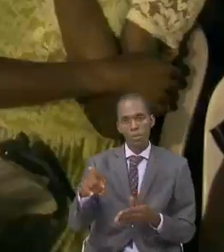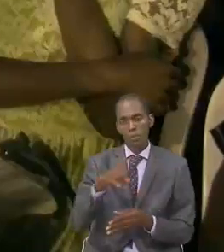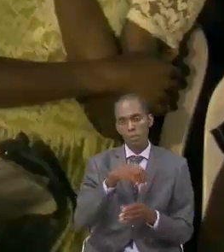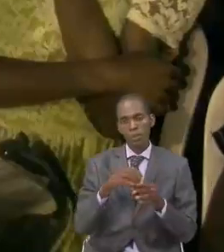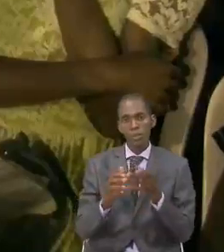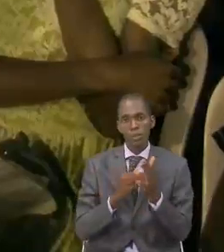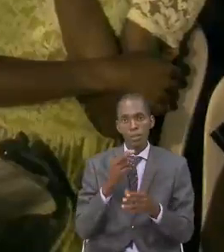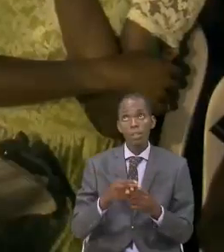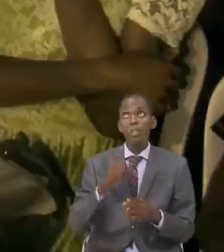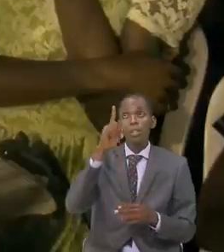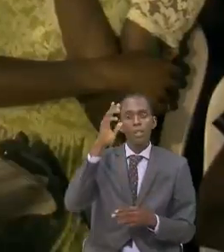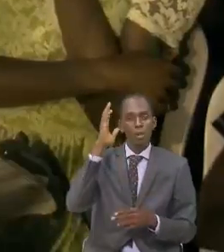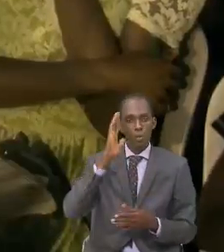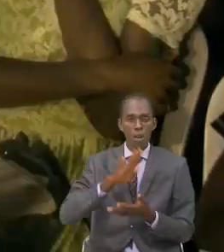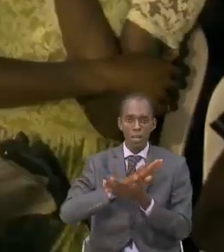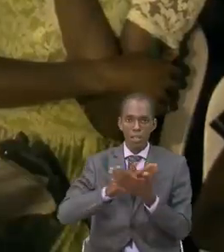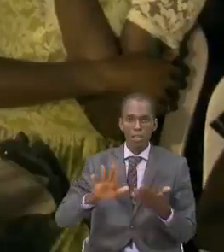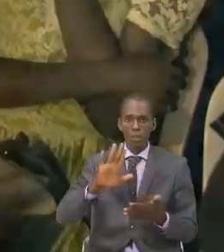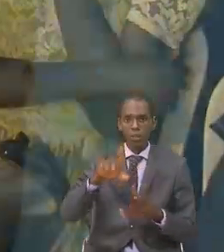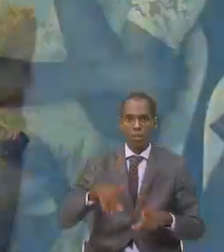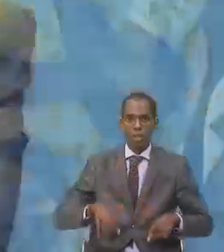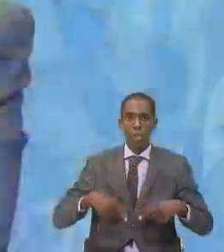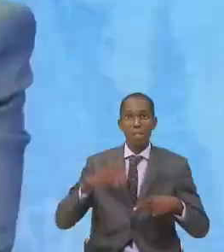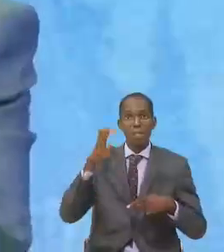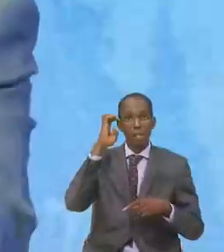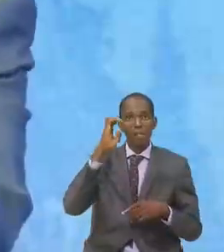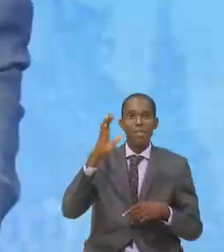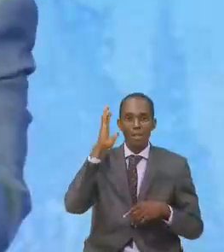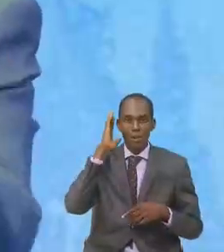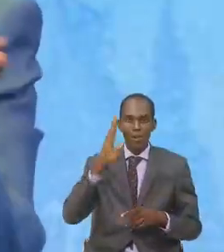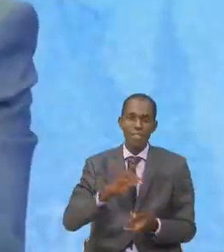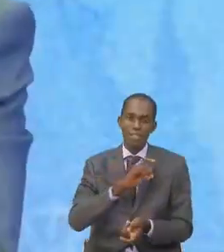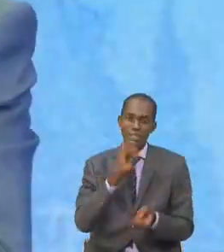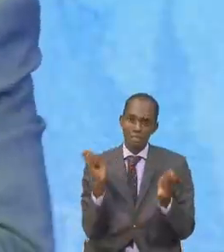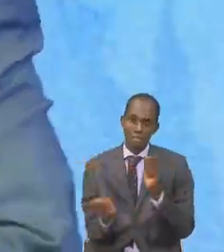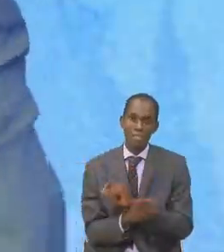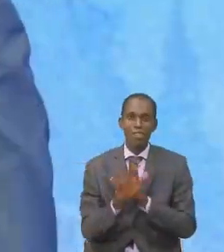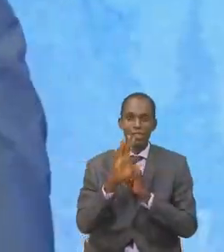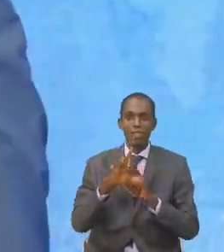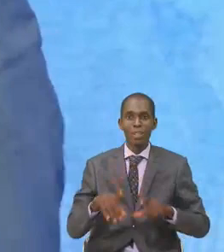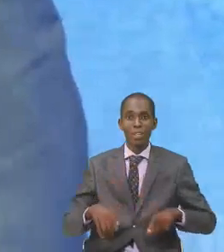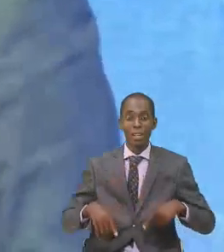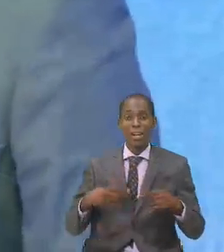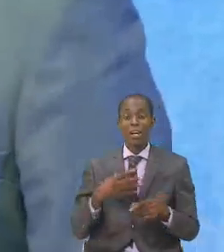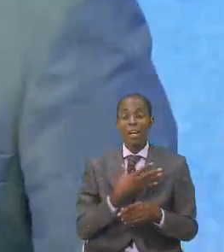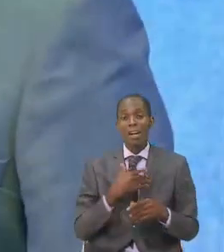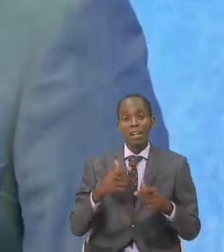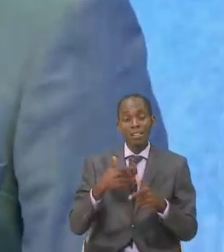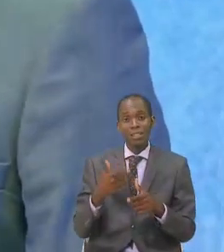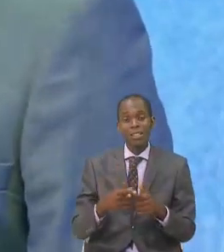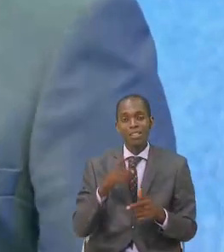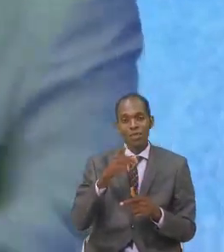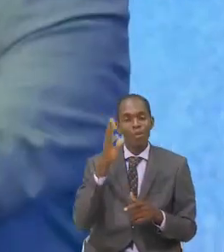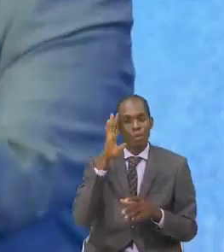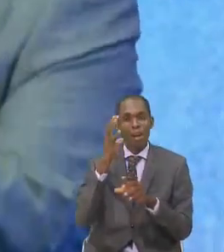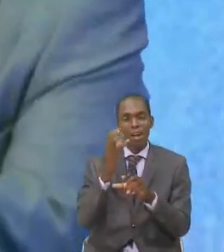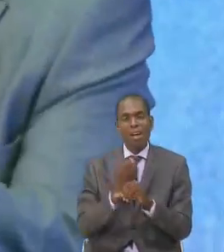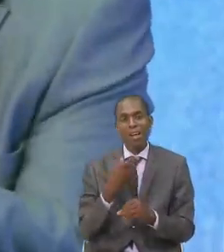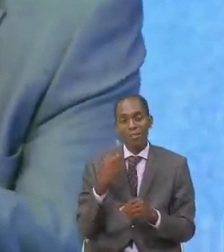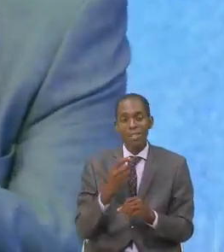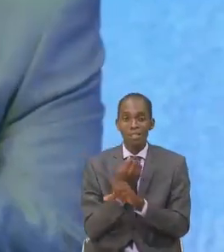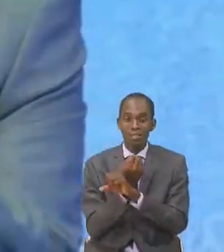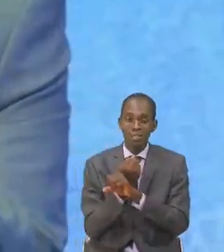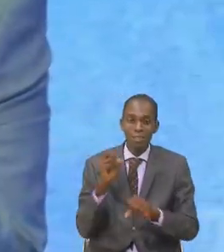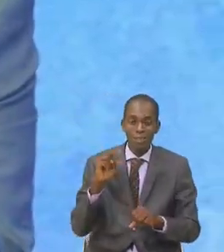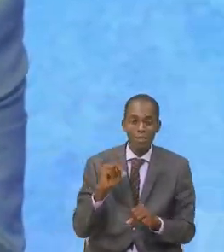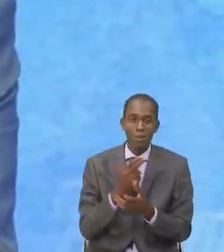And as you come tonight, He will forgive you. He will cleanse your life. It will change your heart. And then you